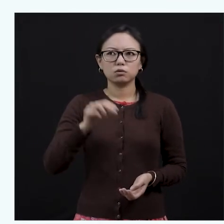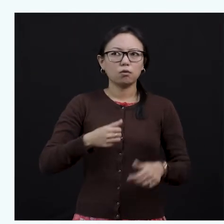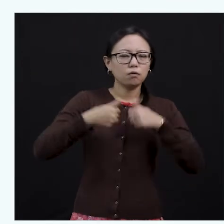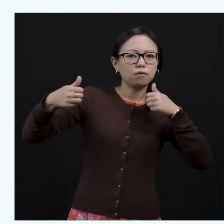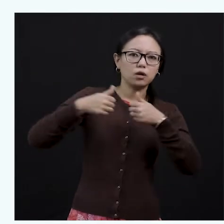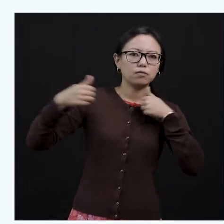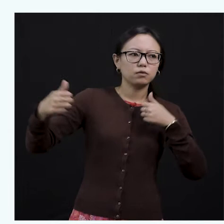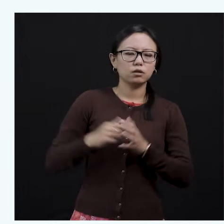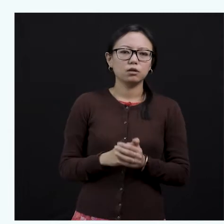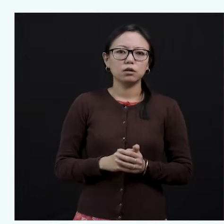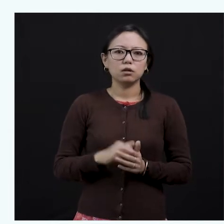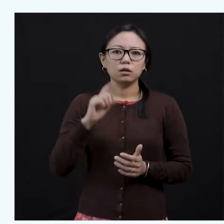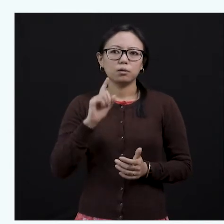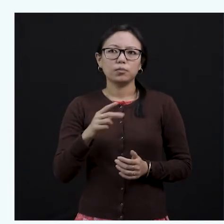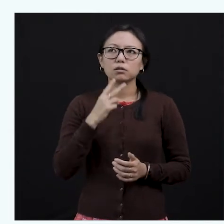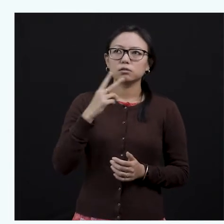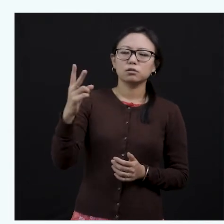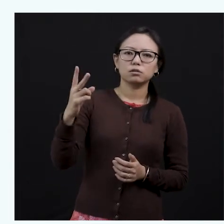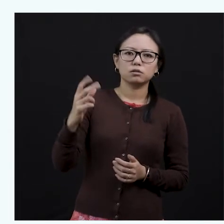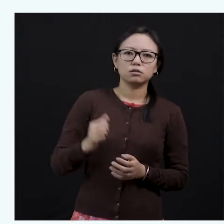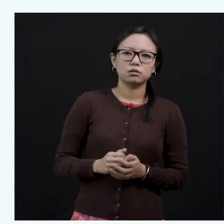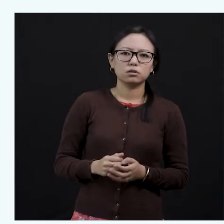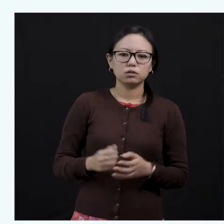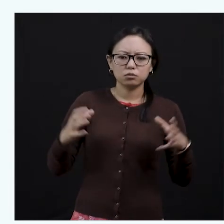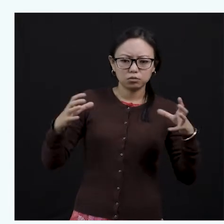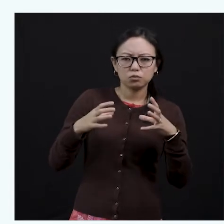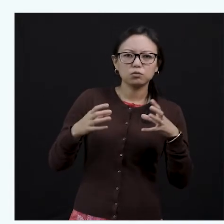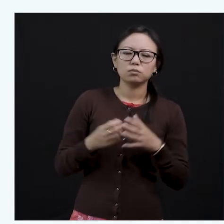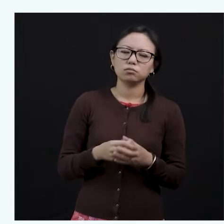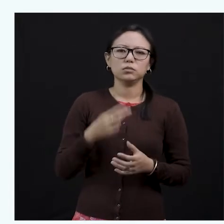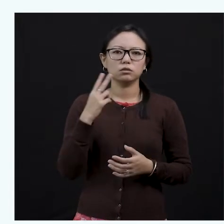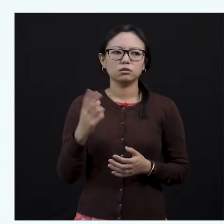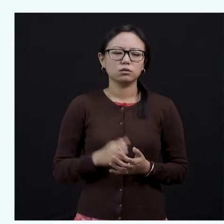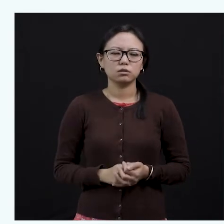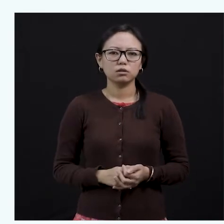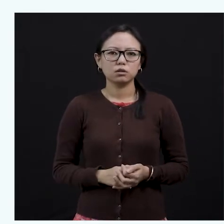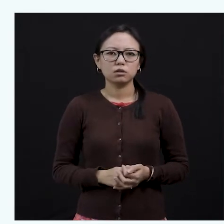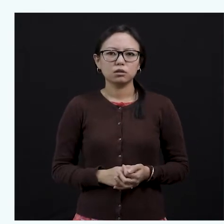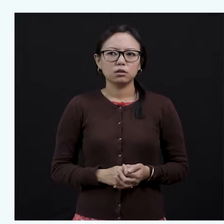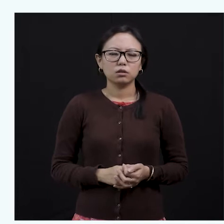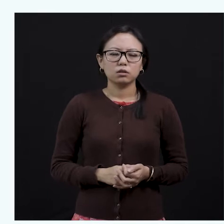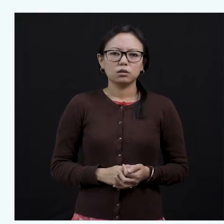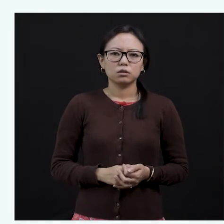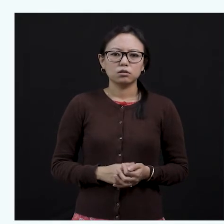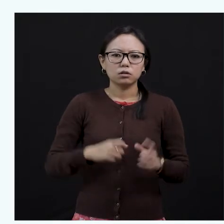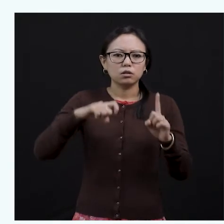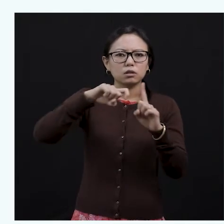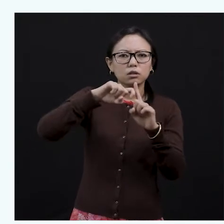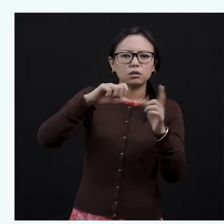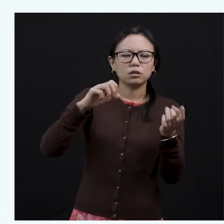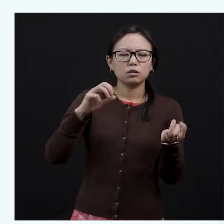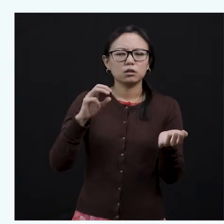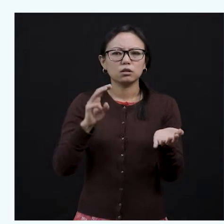bodies, we don't check the distance of the heavenly bodies with kilometers, like the kilometer from Dimapur